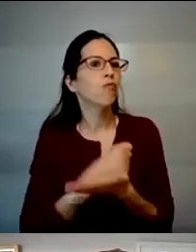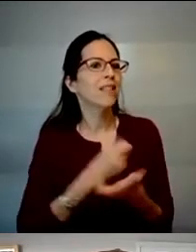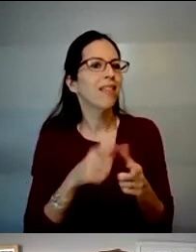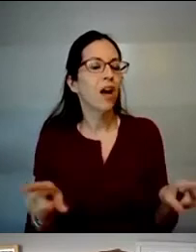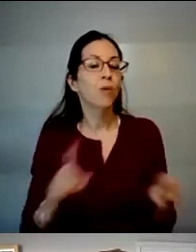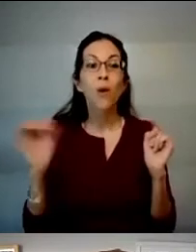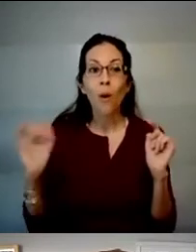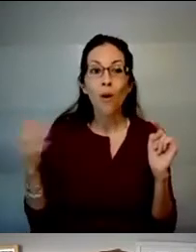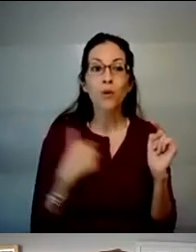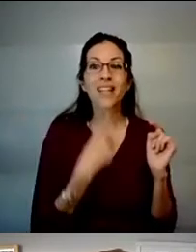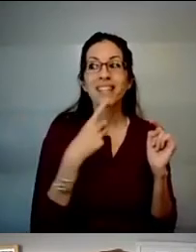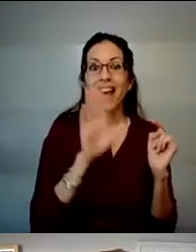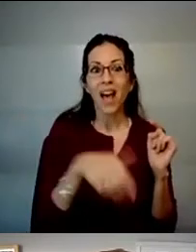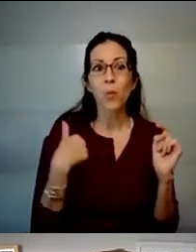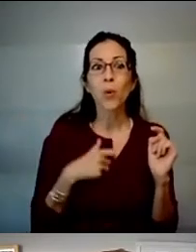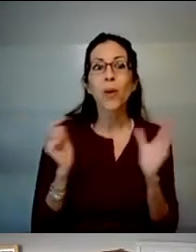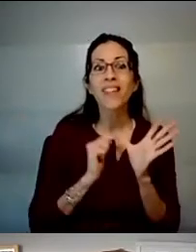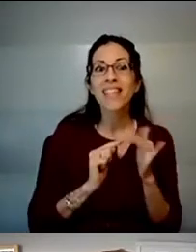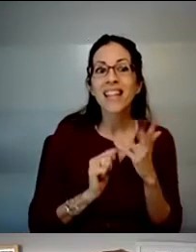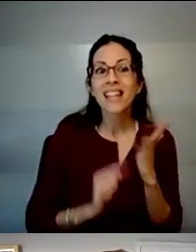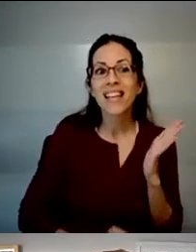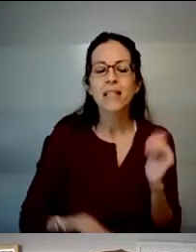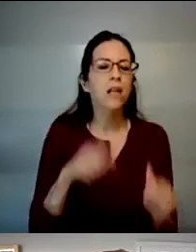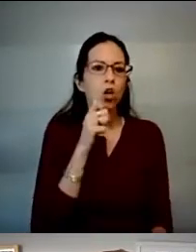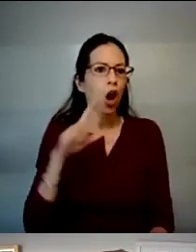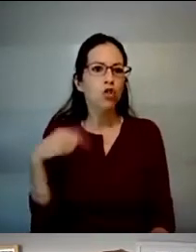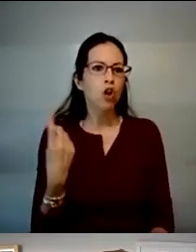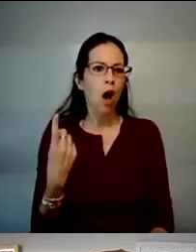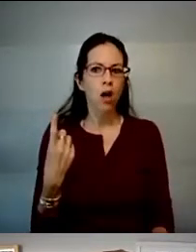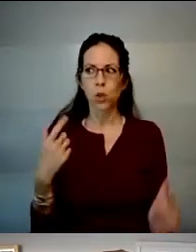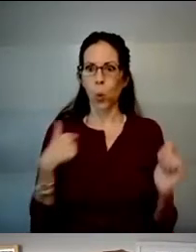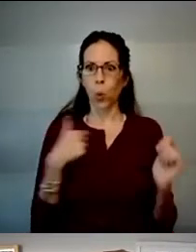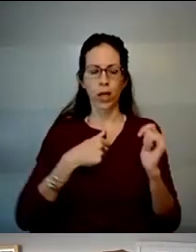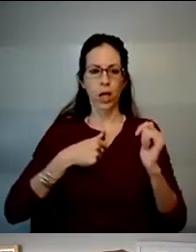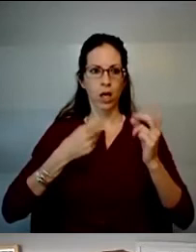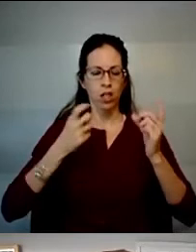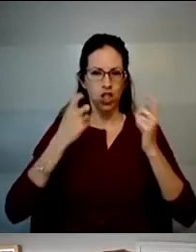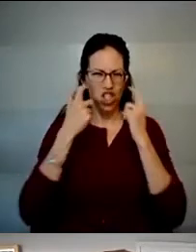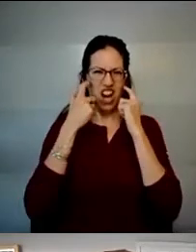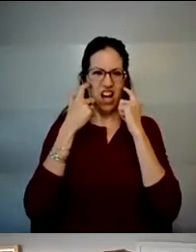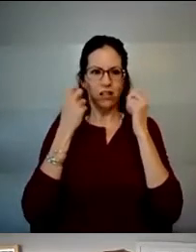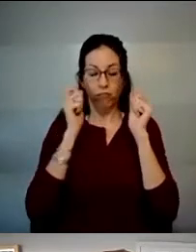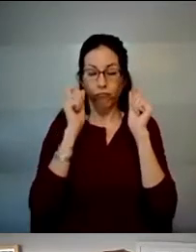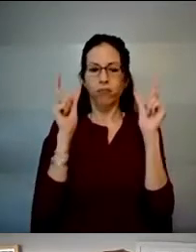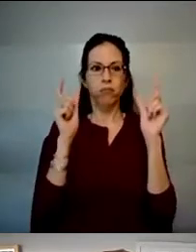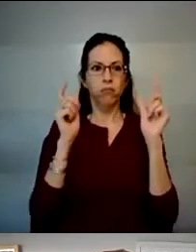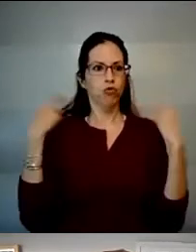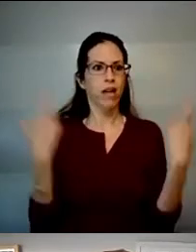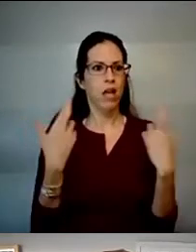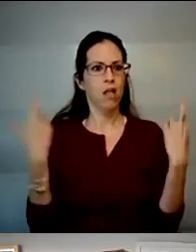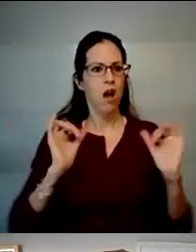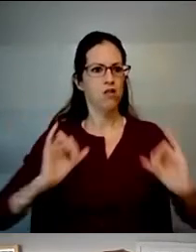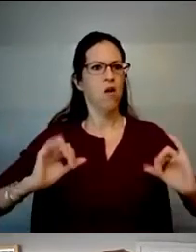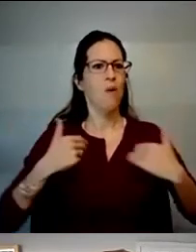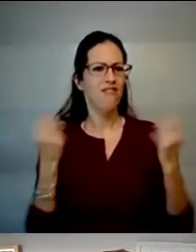know, oh, there's all these other things. So it wasn't just a, hey, we all of a sudden are realizing, you know, there's a lot of issues in our